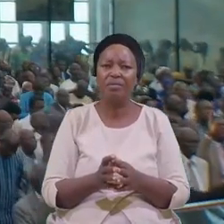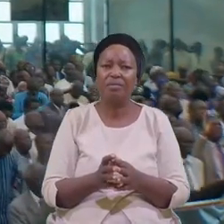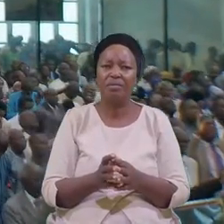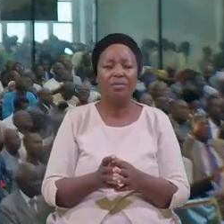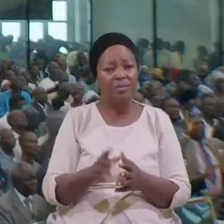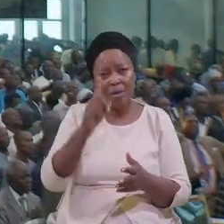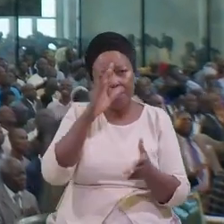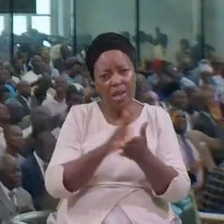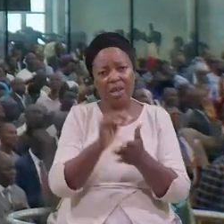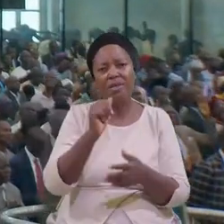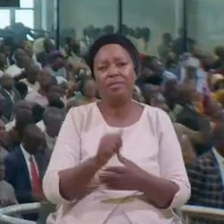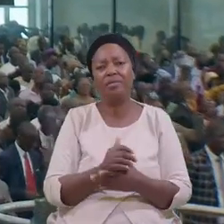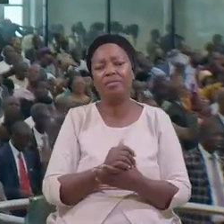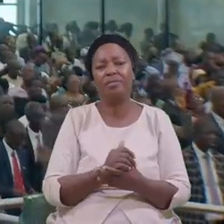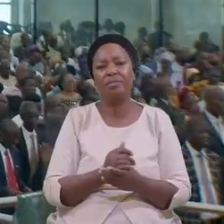Believe